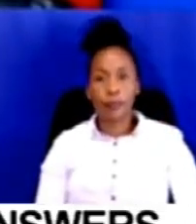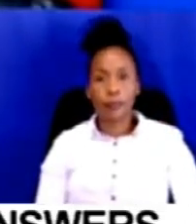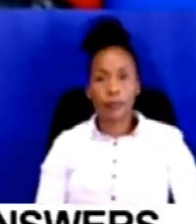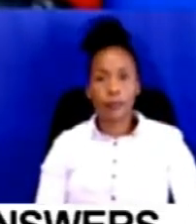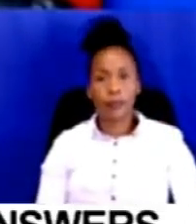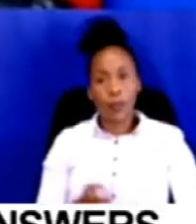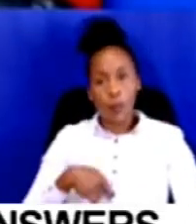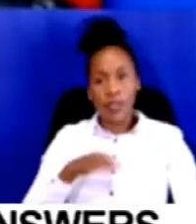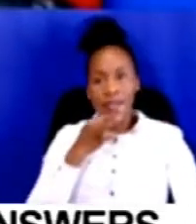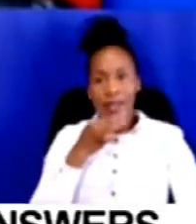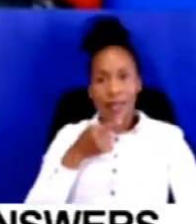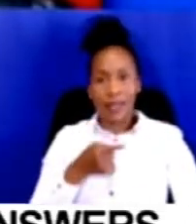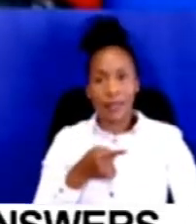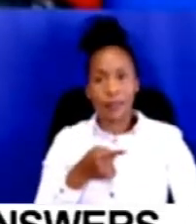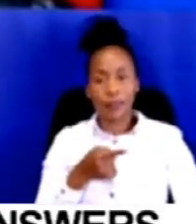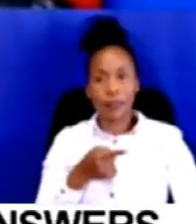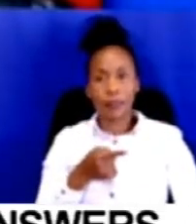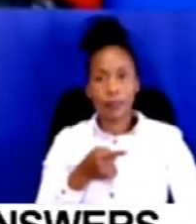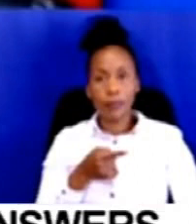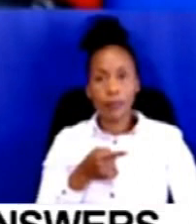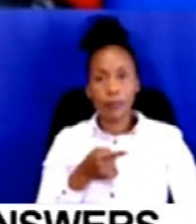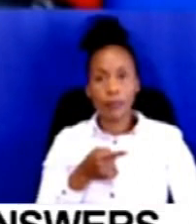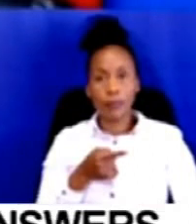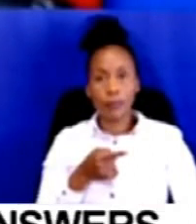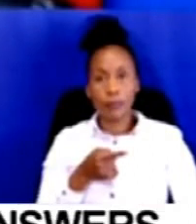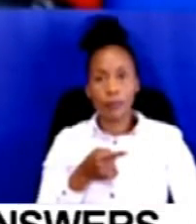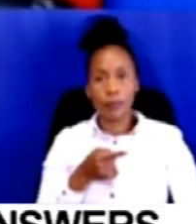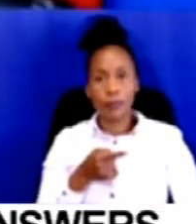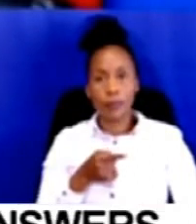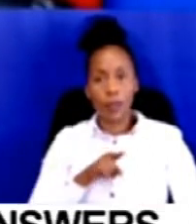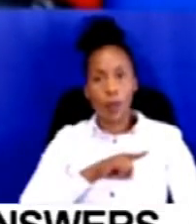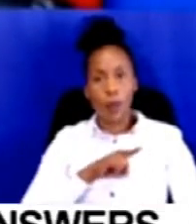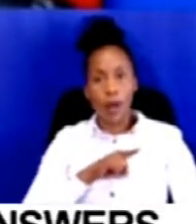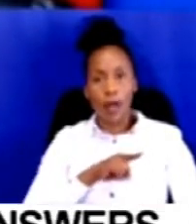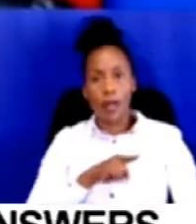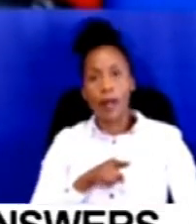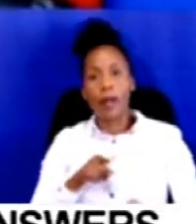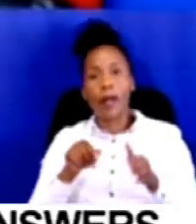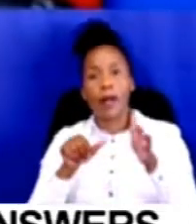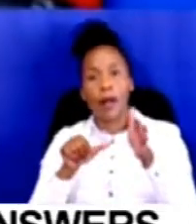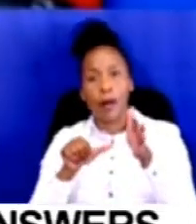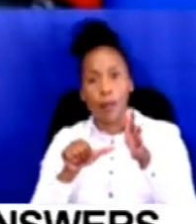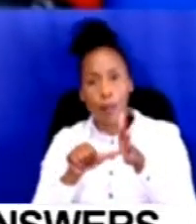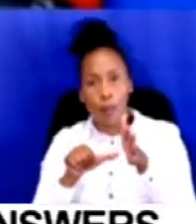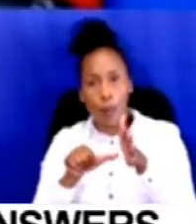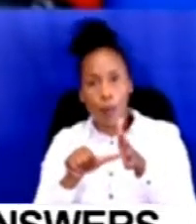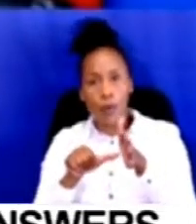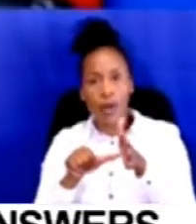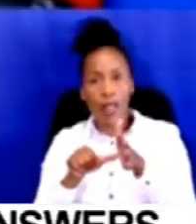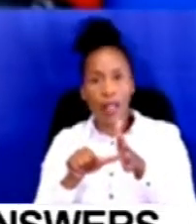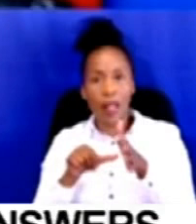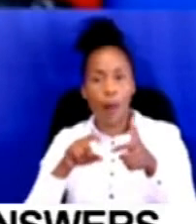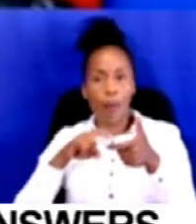We say this for it is important to underscore the importance of